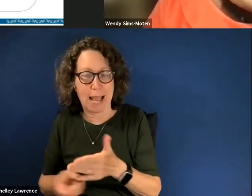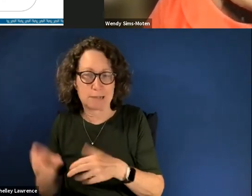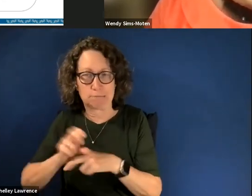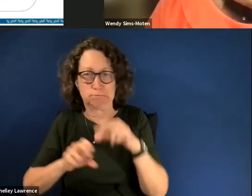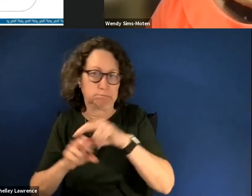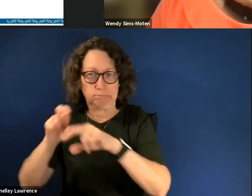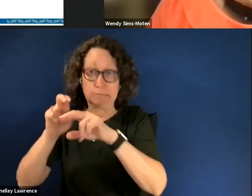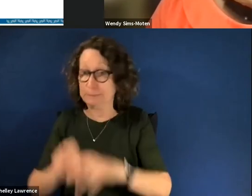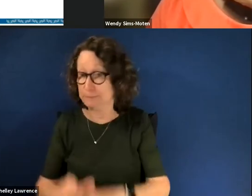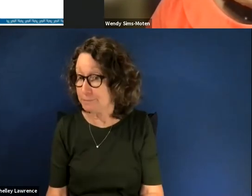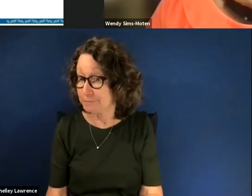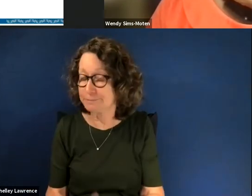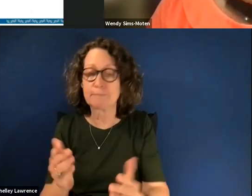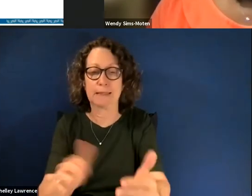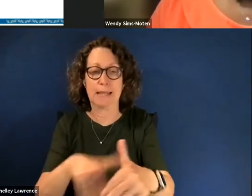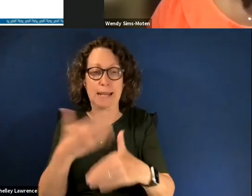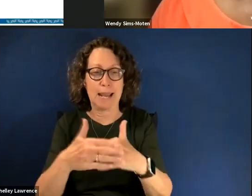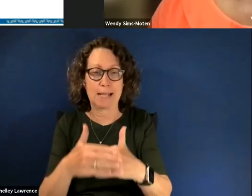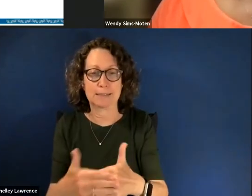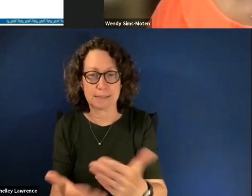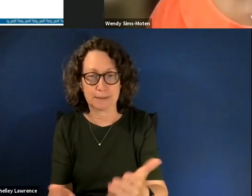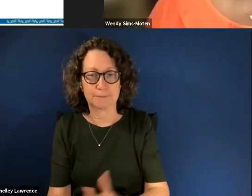Next slide, please.